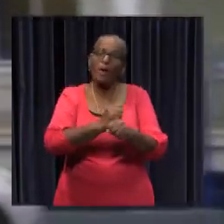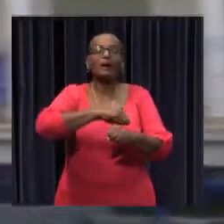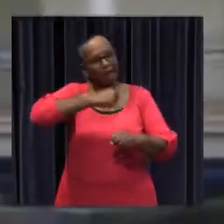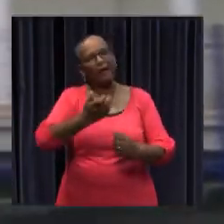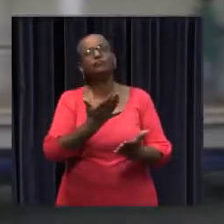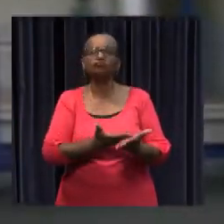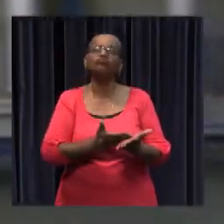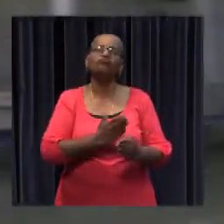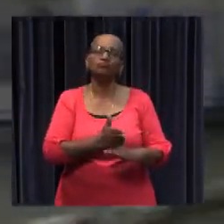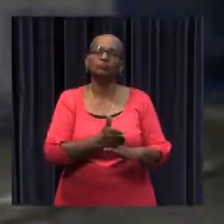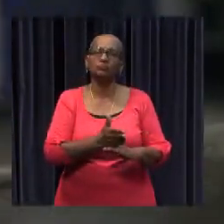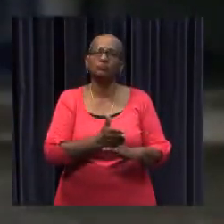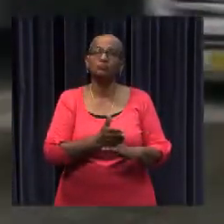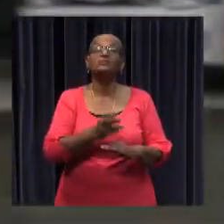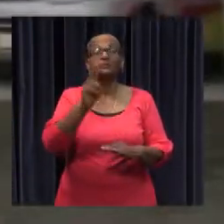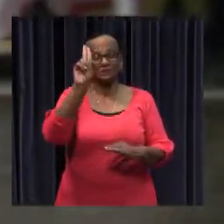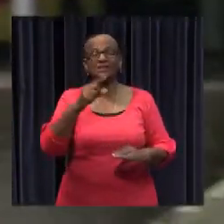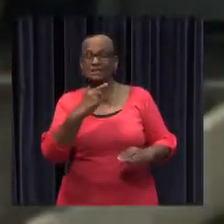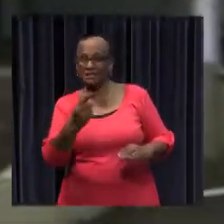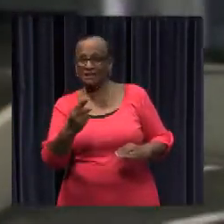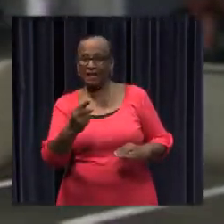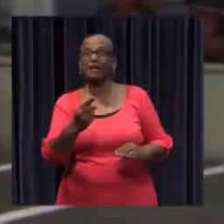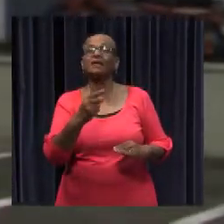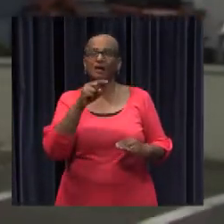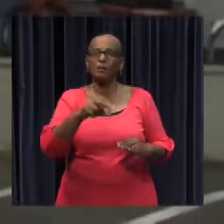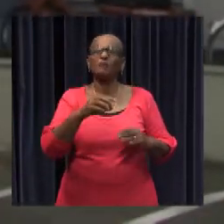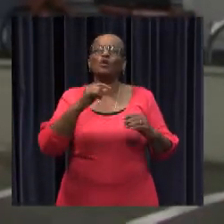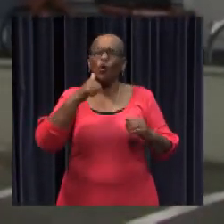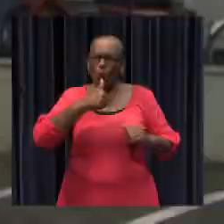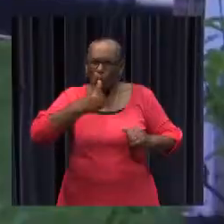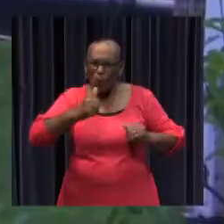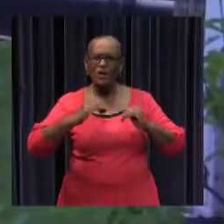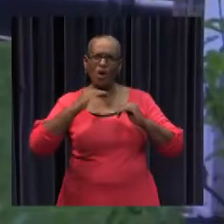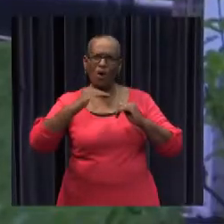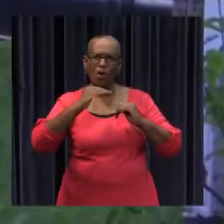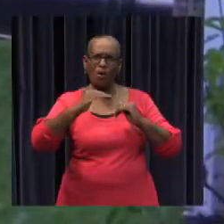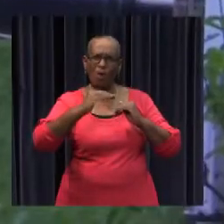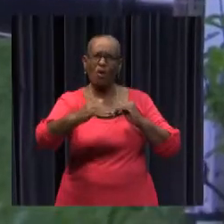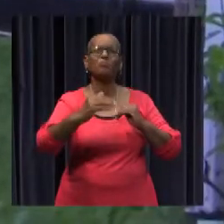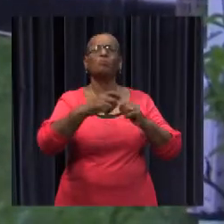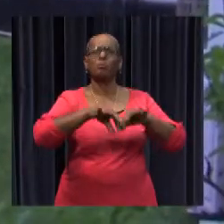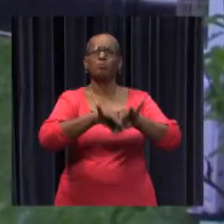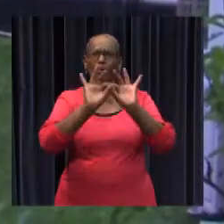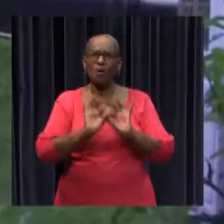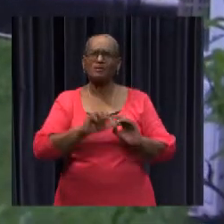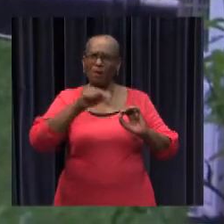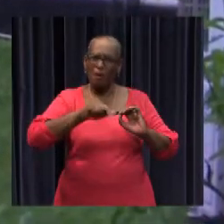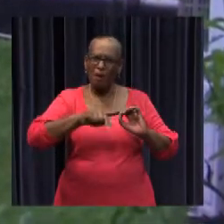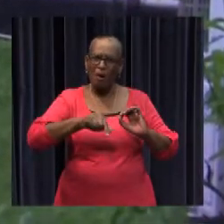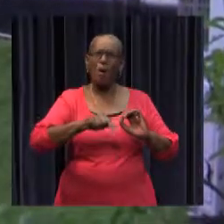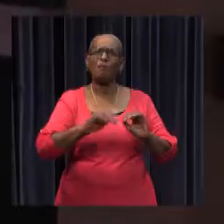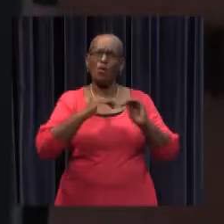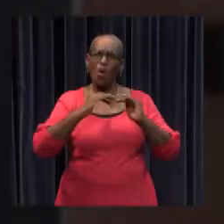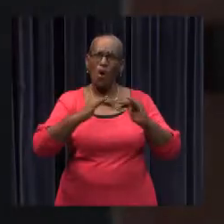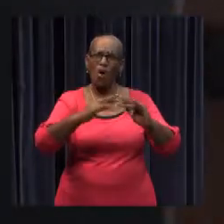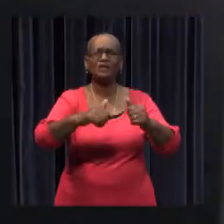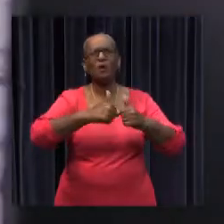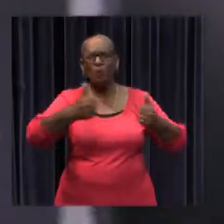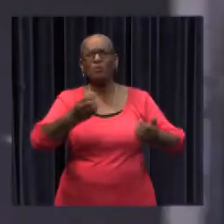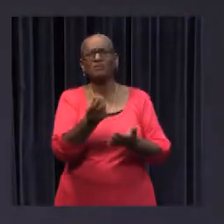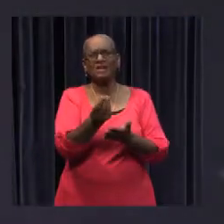to guarantee the service. Furthermore, Hinduri maintains that there should be a structural solution to the